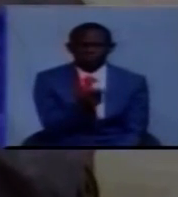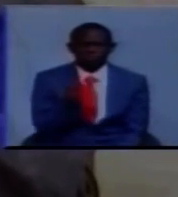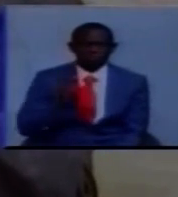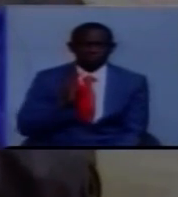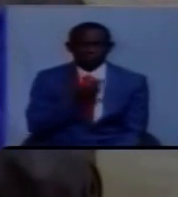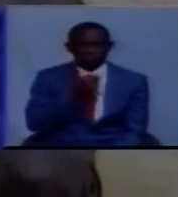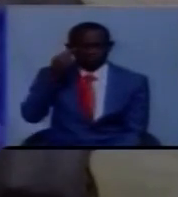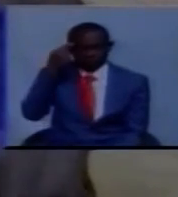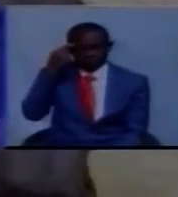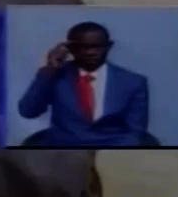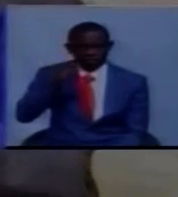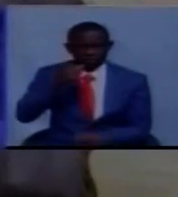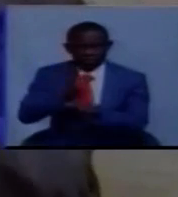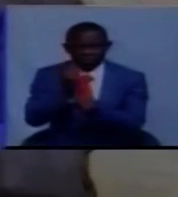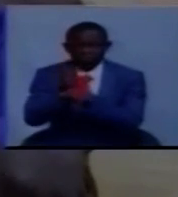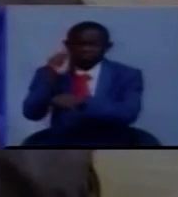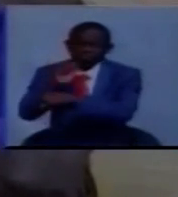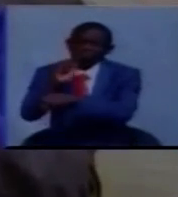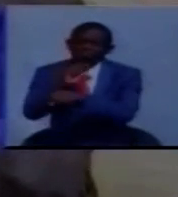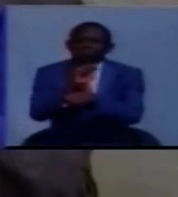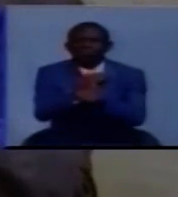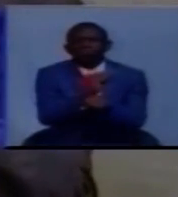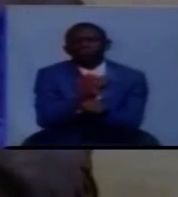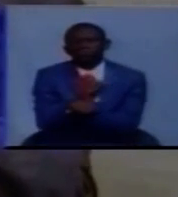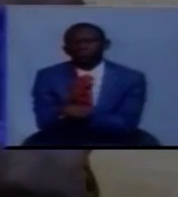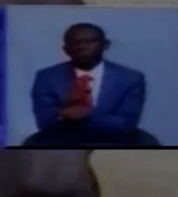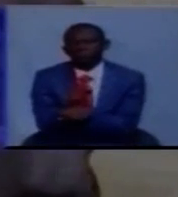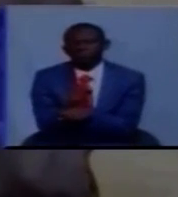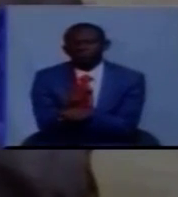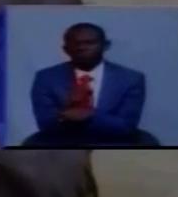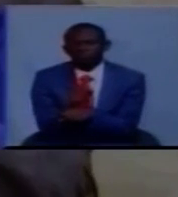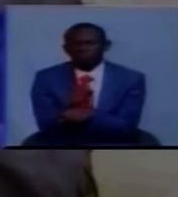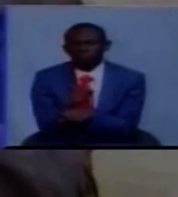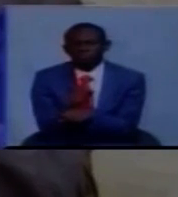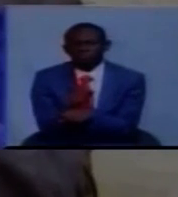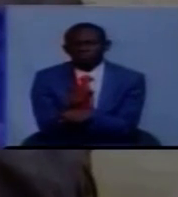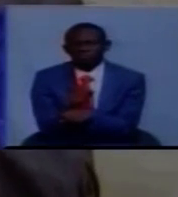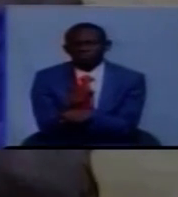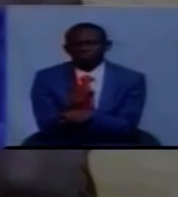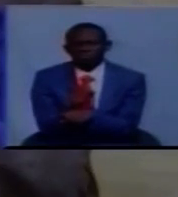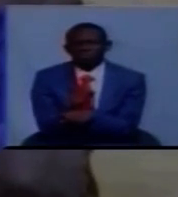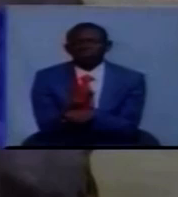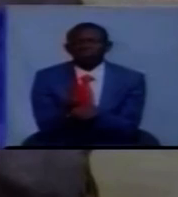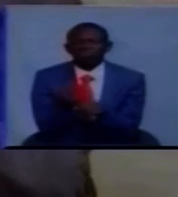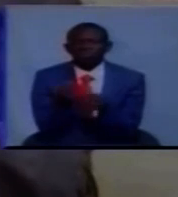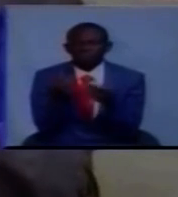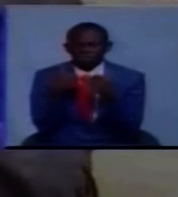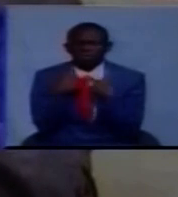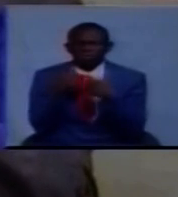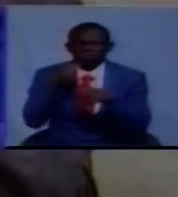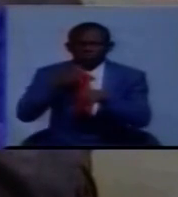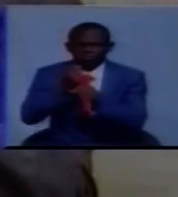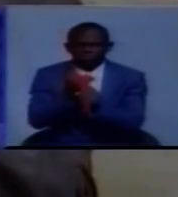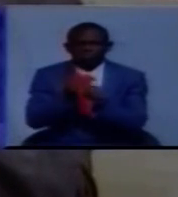jobs, not to have jobs which are not quality jobs. There is low productivity. Usually, and when you are talking